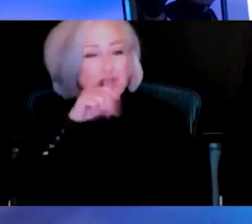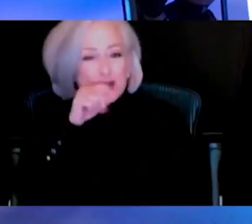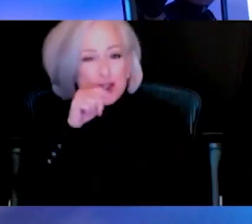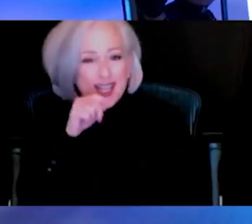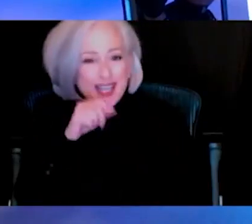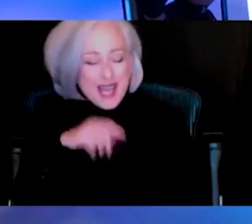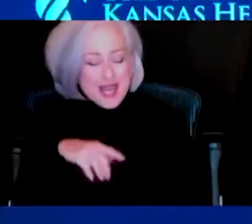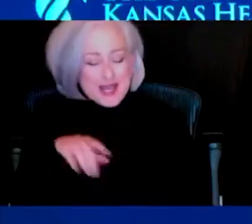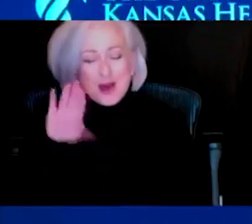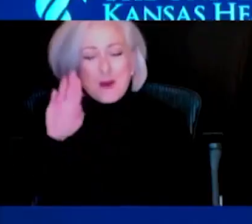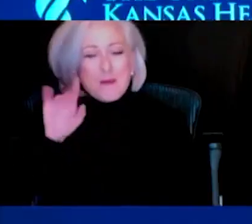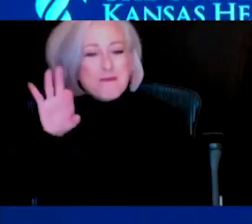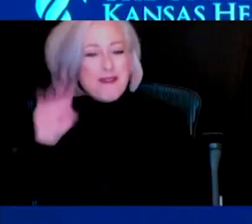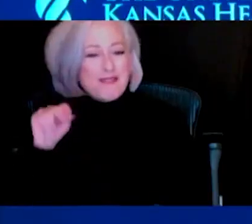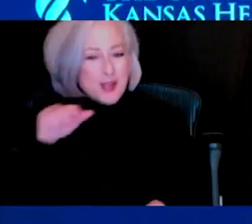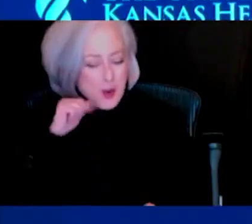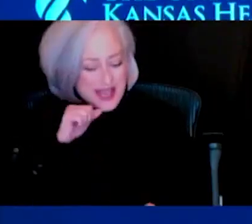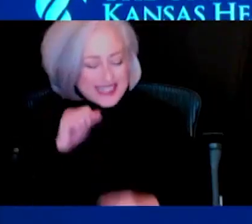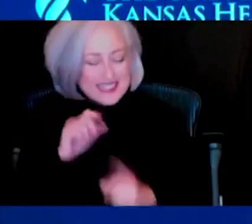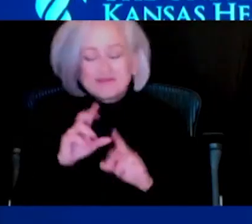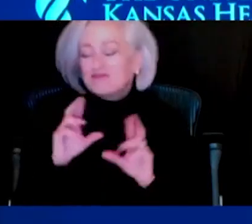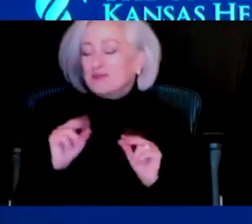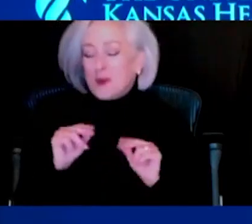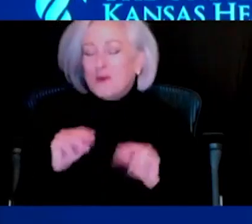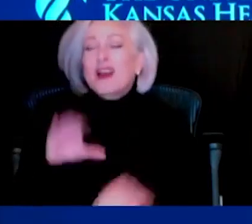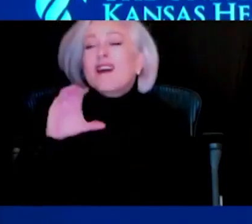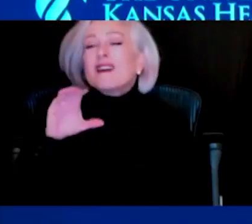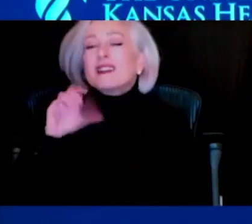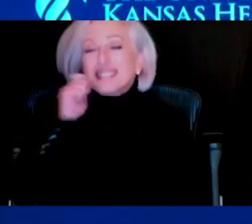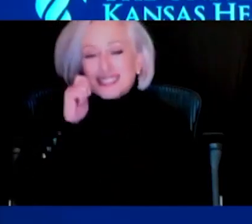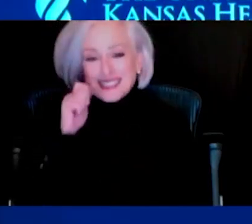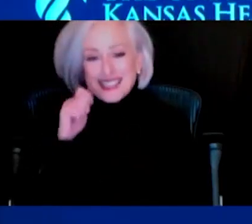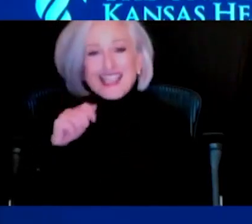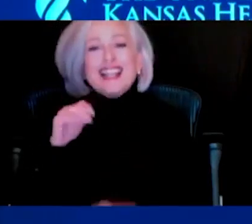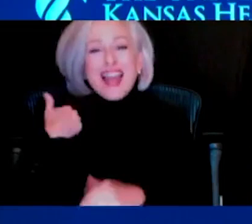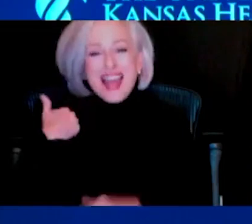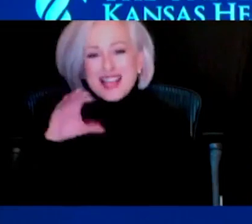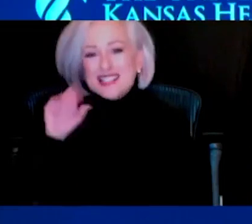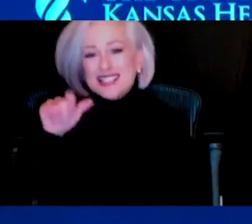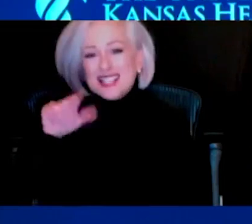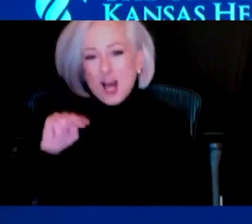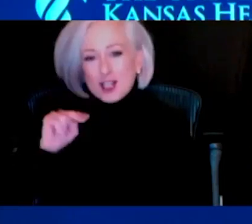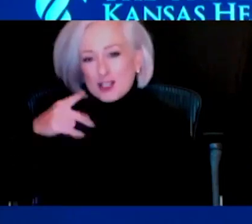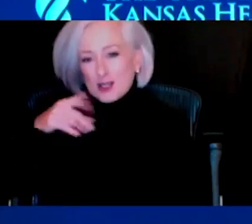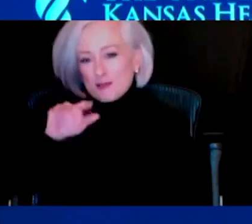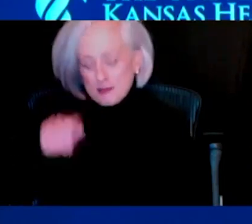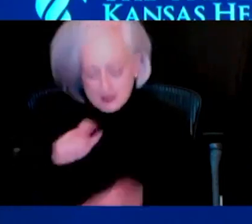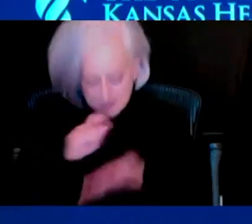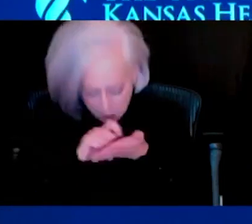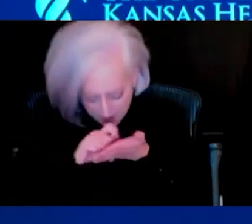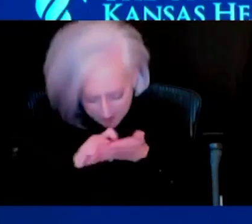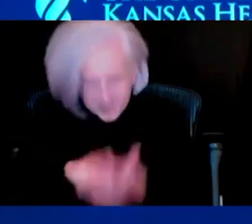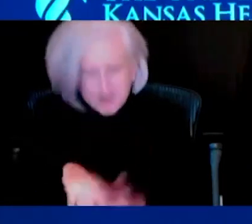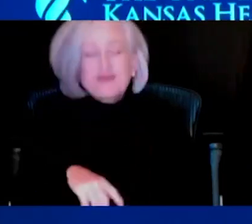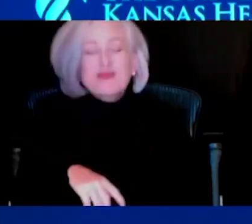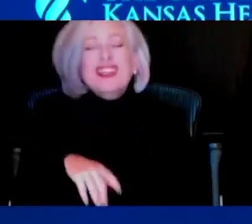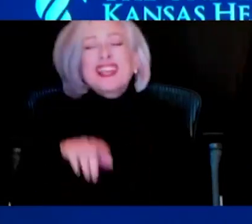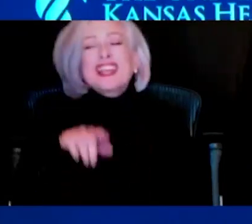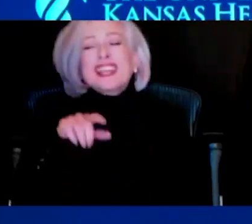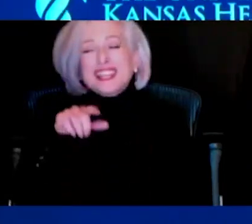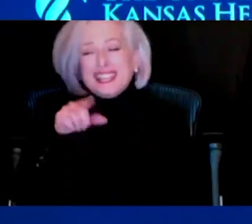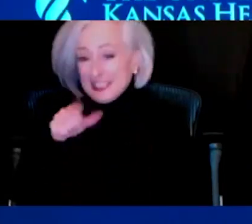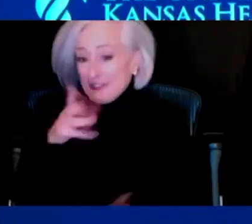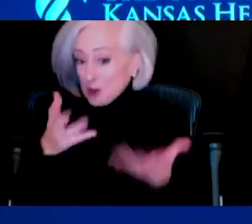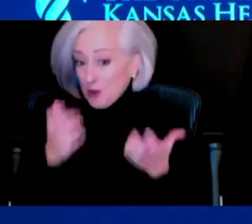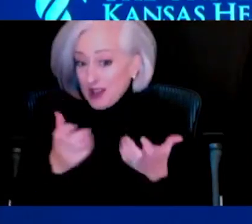have collagen peptides in it. Okay, good. I'm going to write that down. Overall, it's, if you want to indulge once in